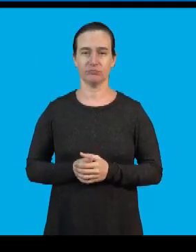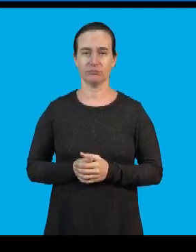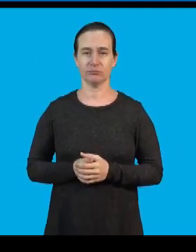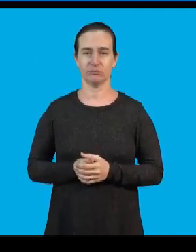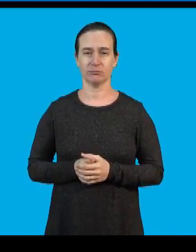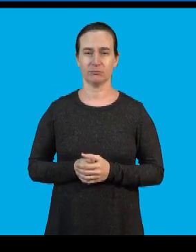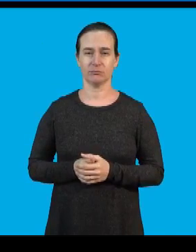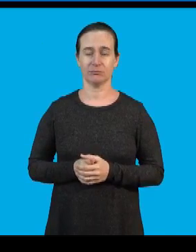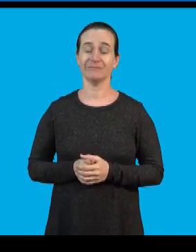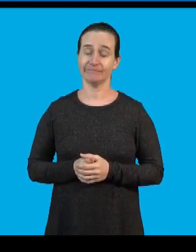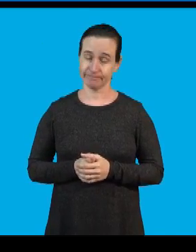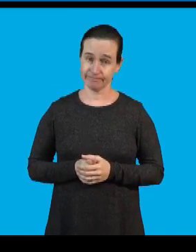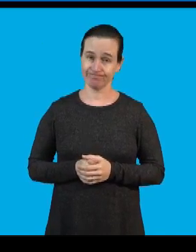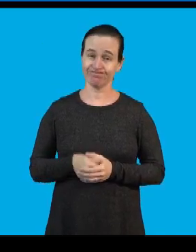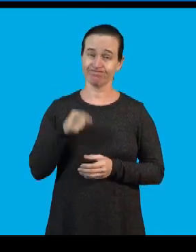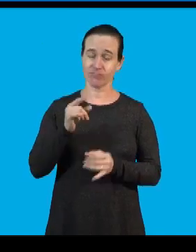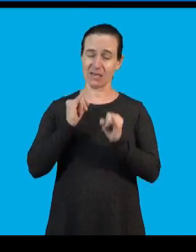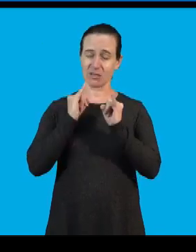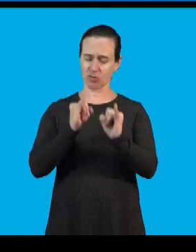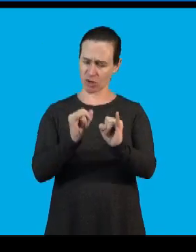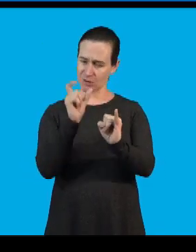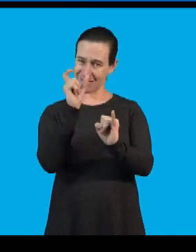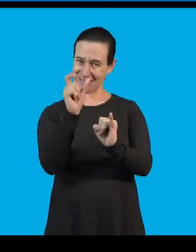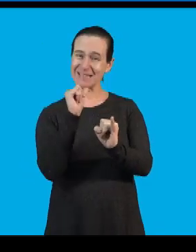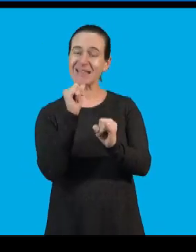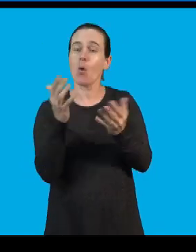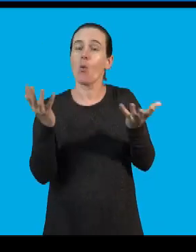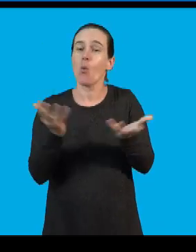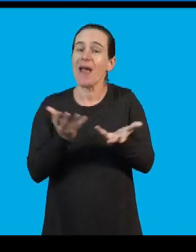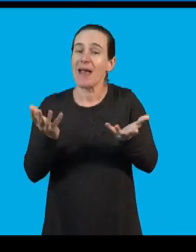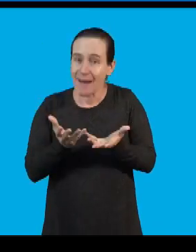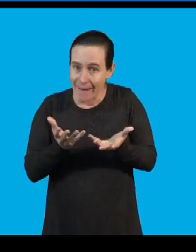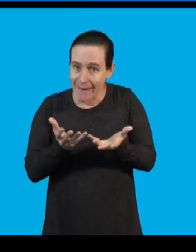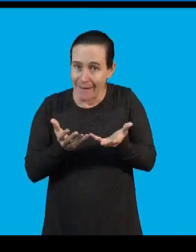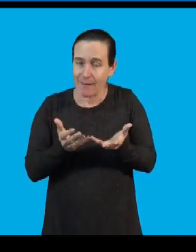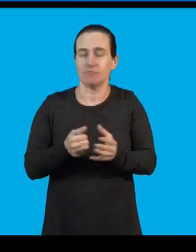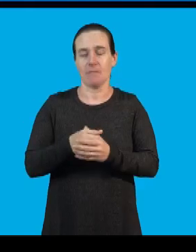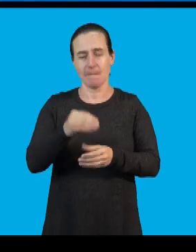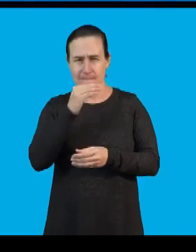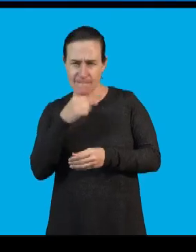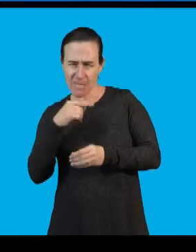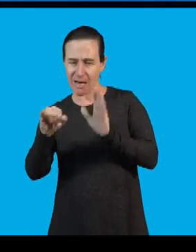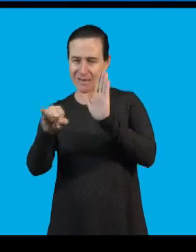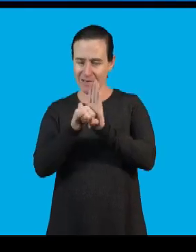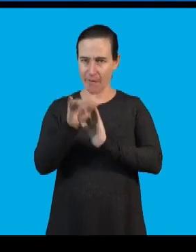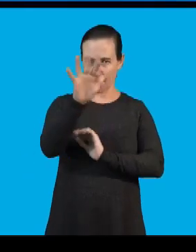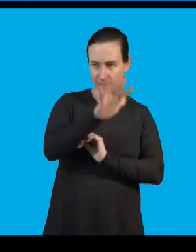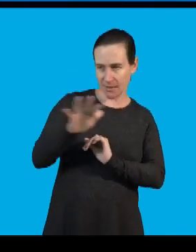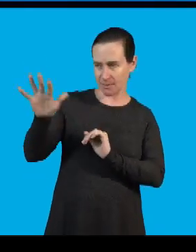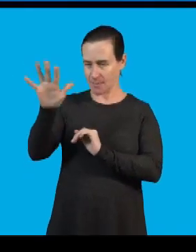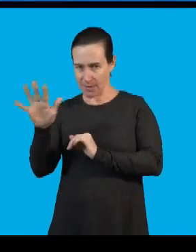dumps. Okay, so the question, remember our instruction keyword said where. That means you need to look